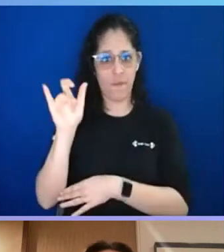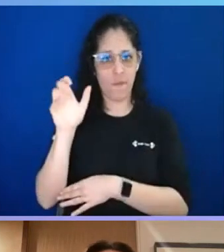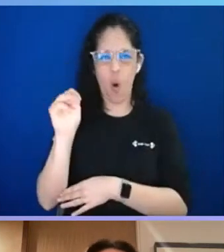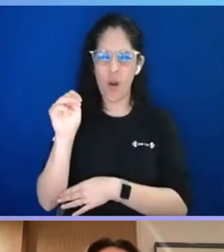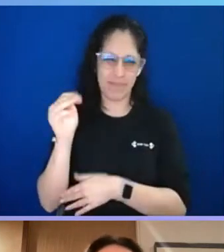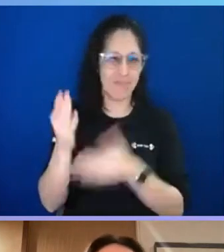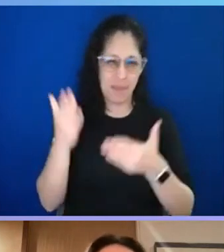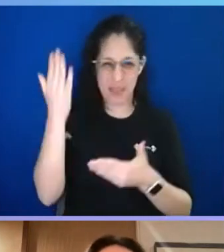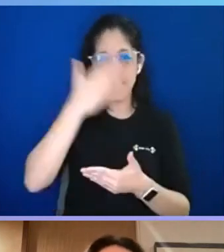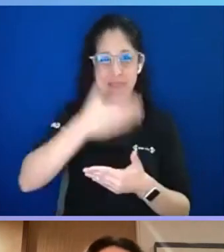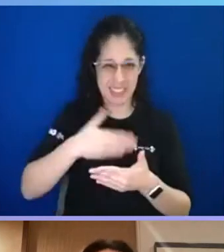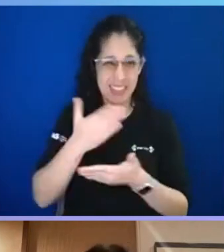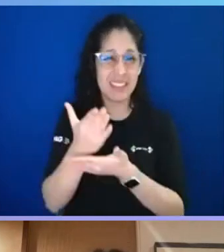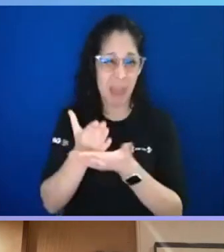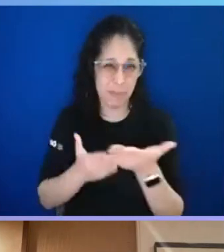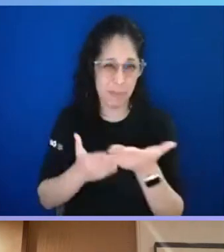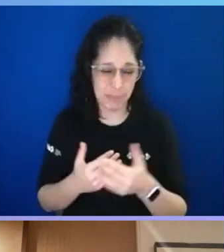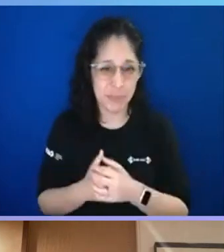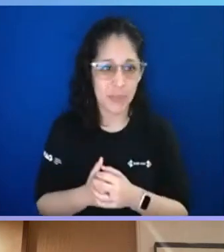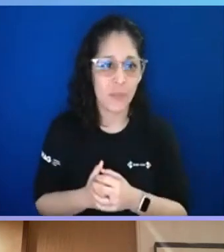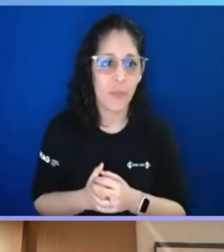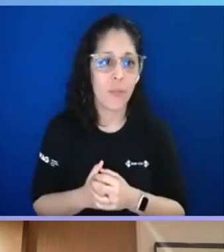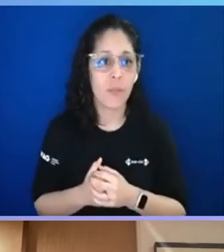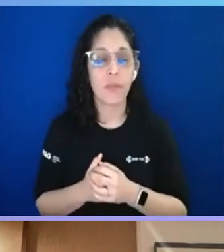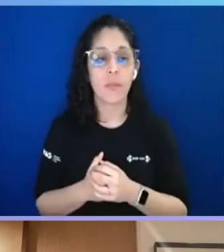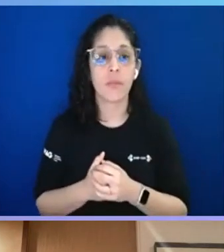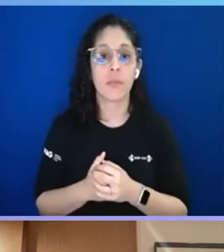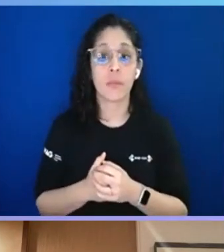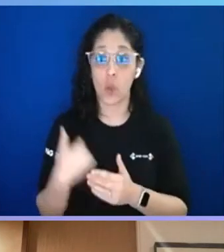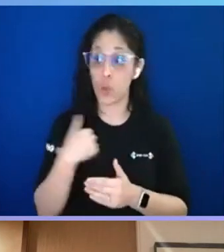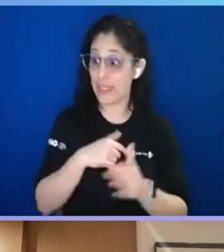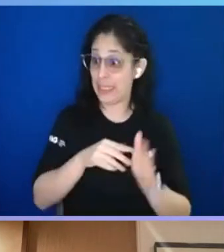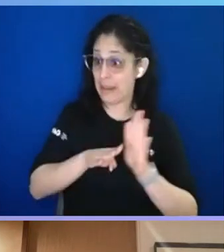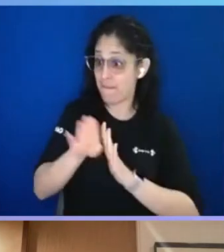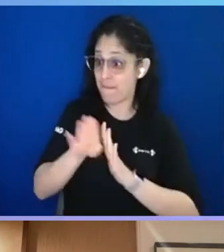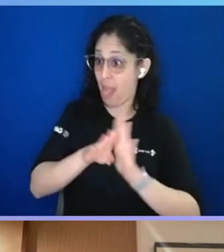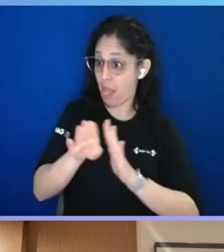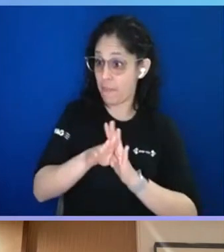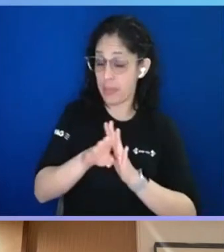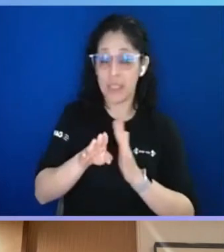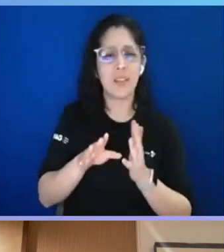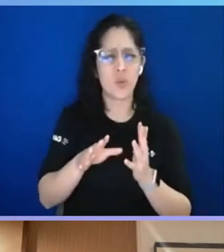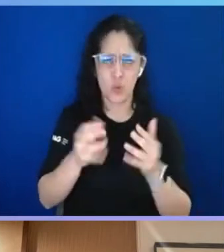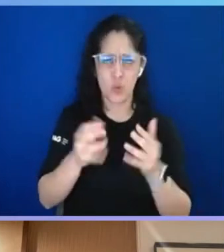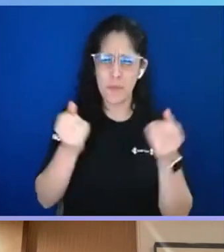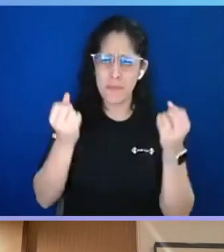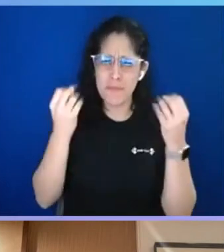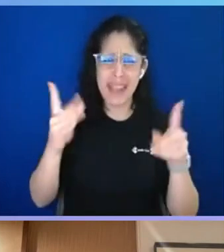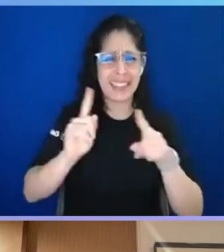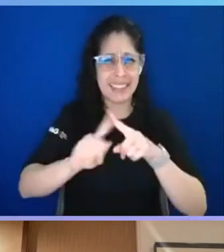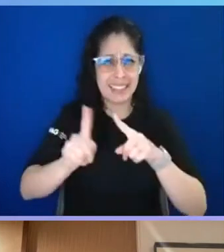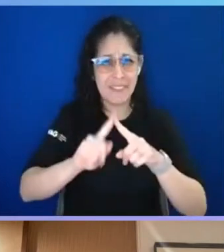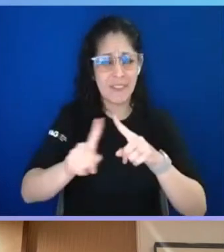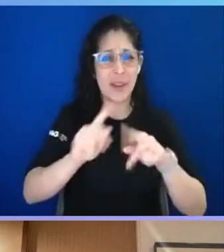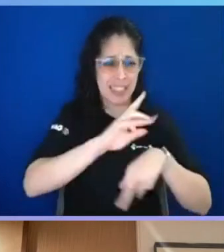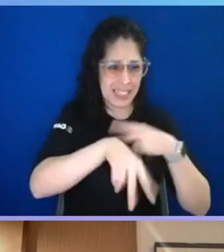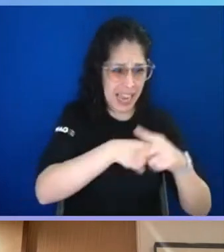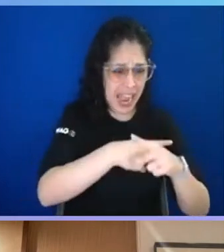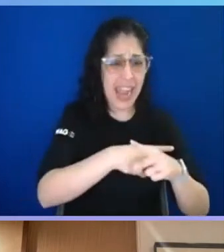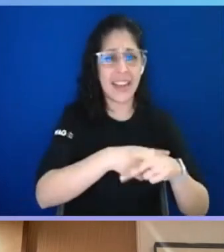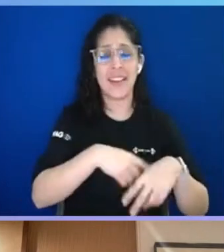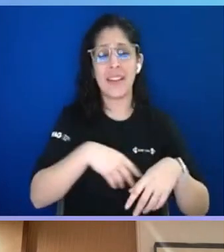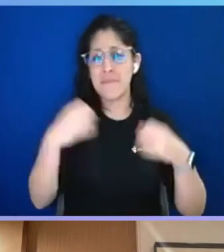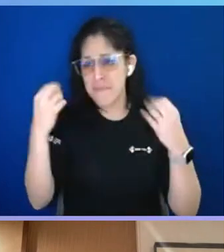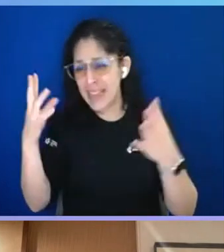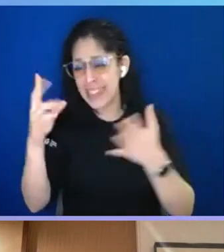So when we were developing Form Assist, it went through an endless number of iterations with multiple designers, researchers, and